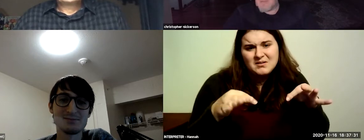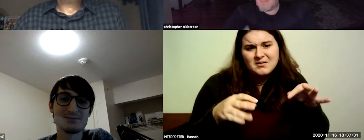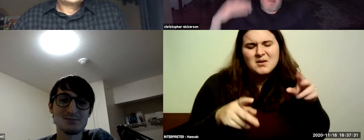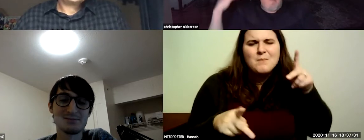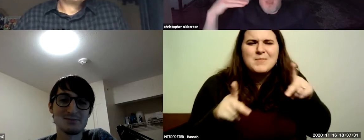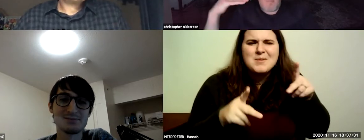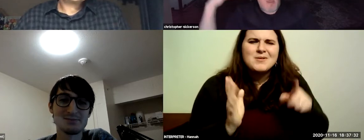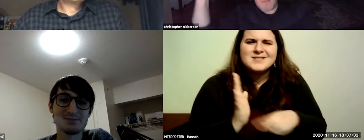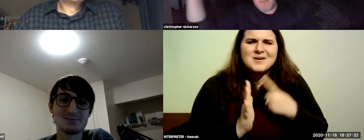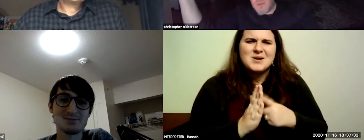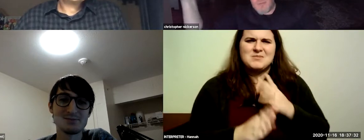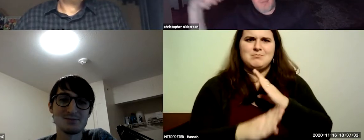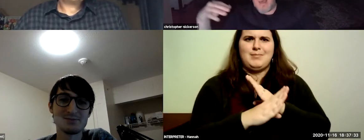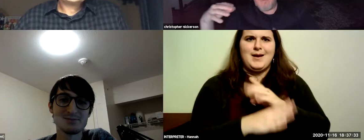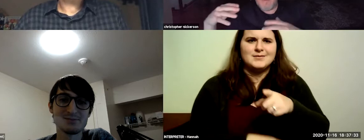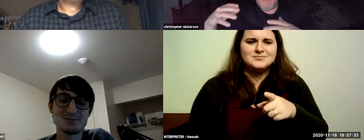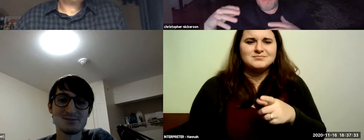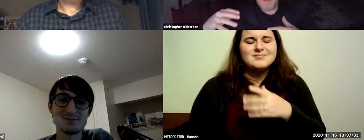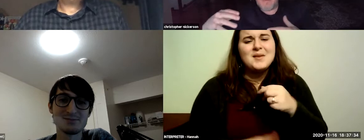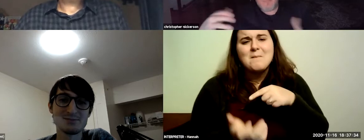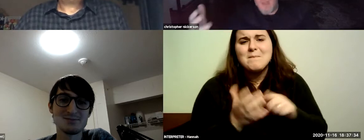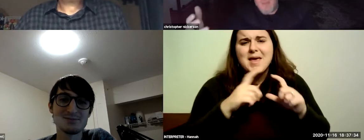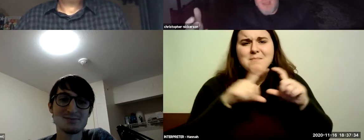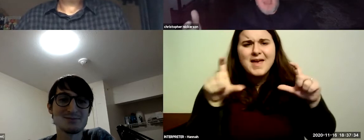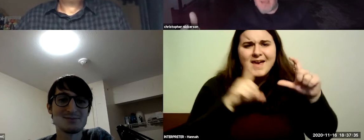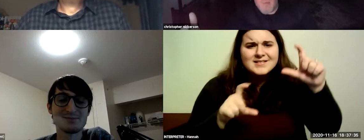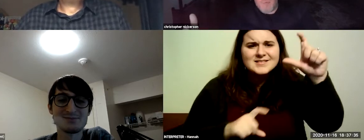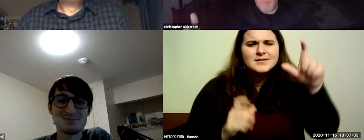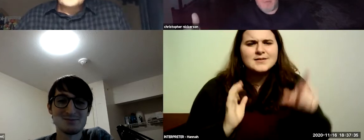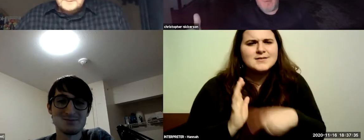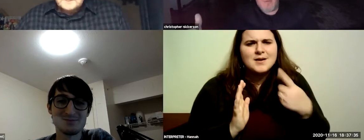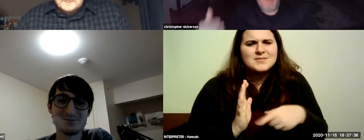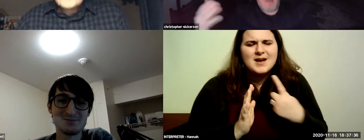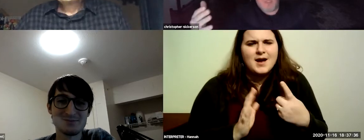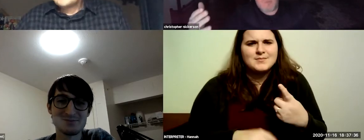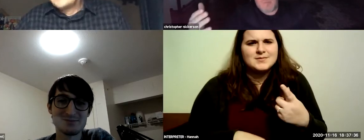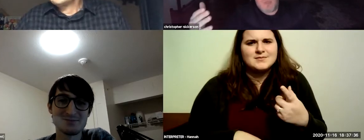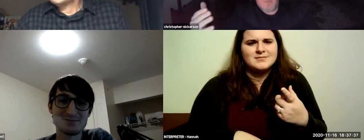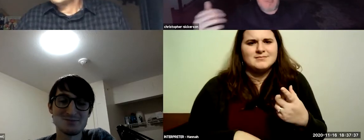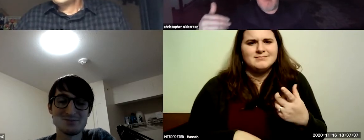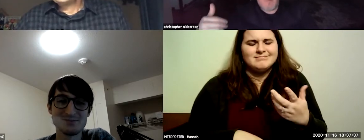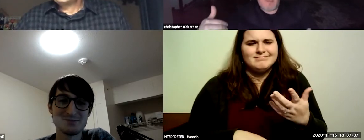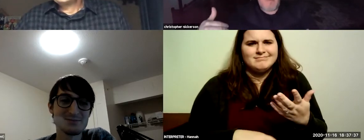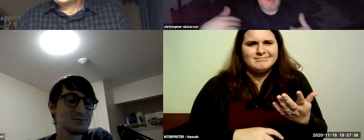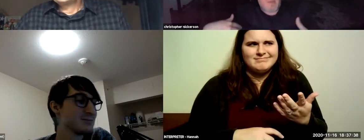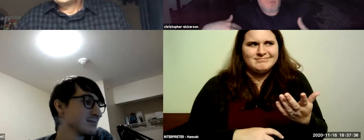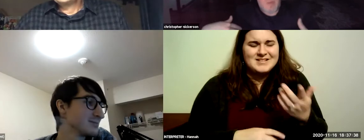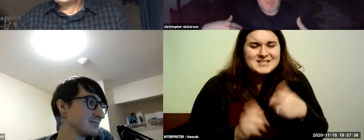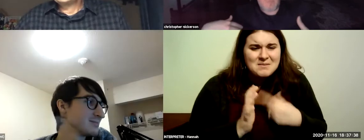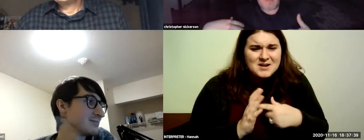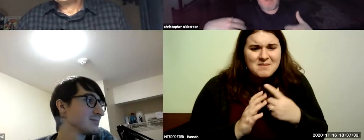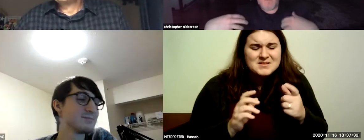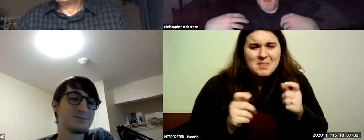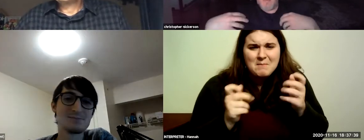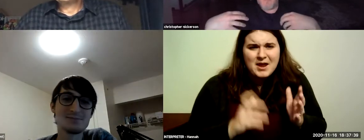way. And sometimes pay bands and stuff like that really like they can't get reflected and the management themselves can't really even get you the